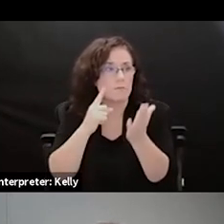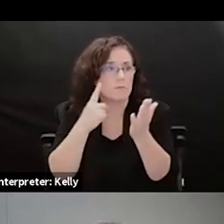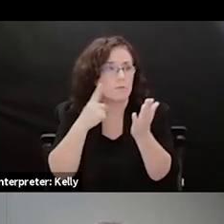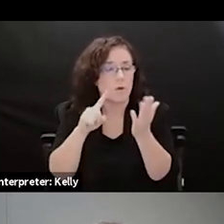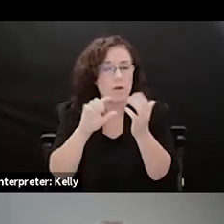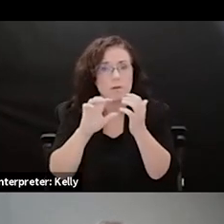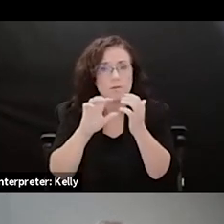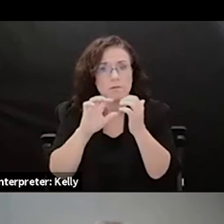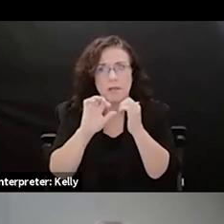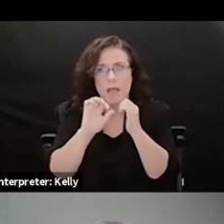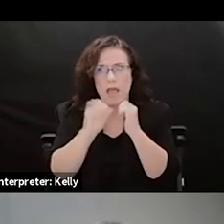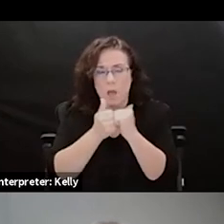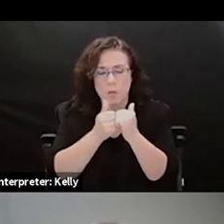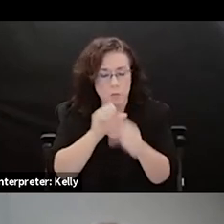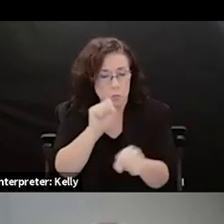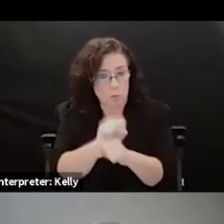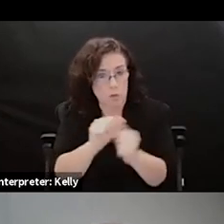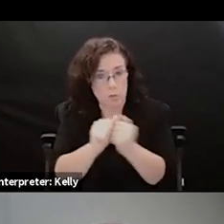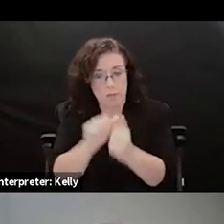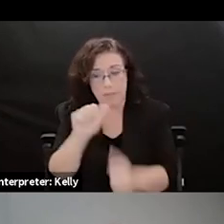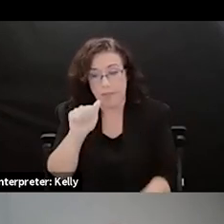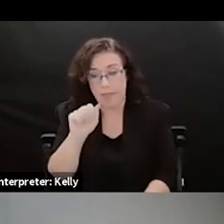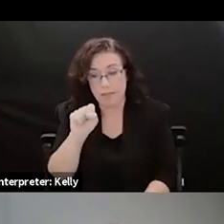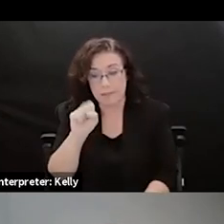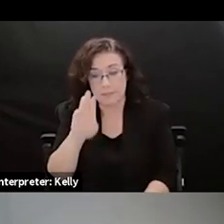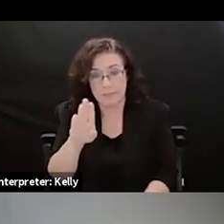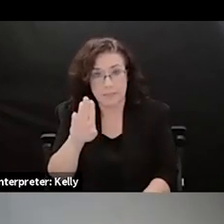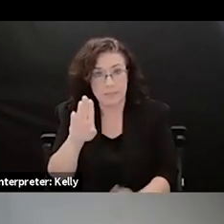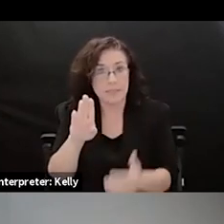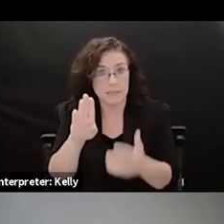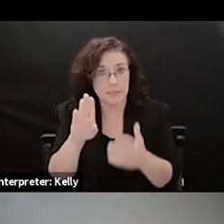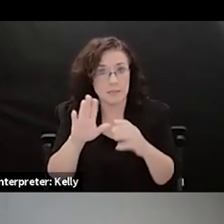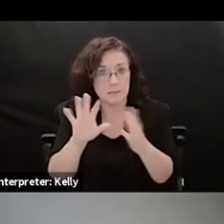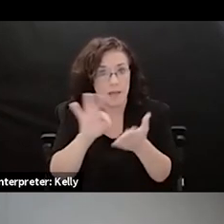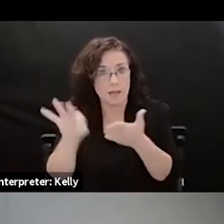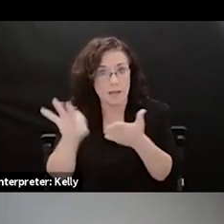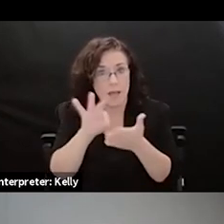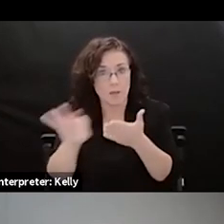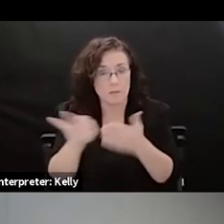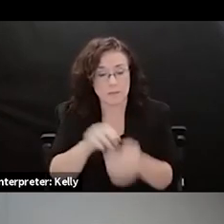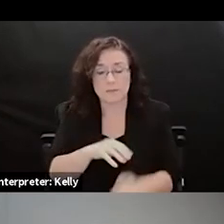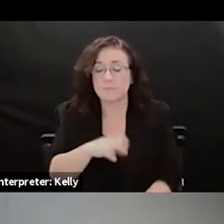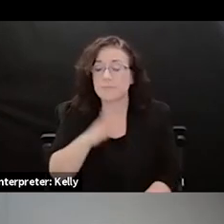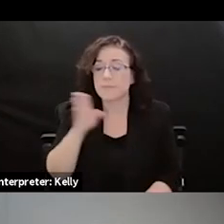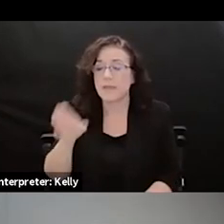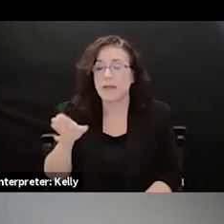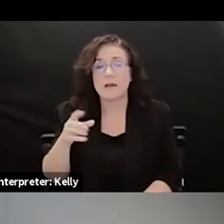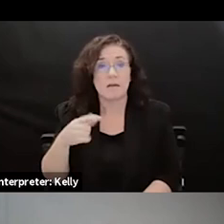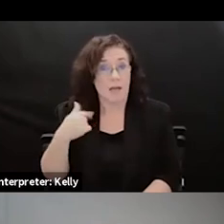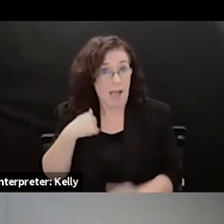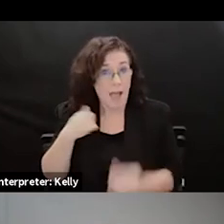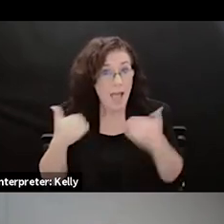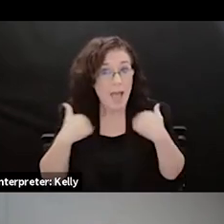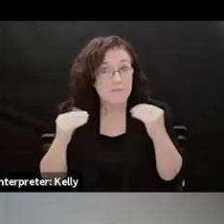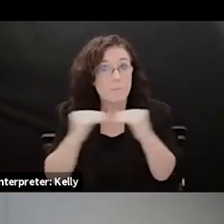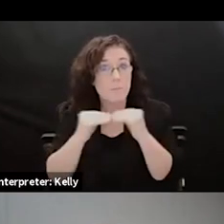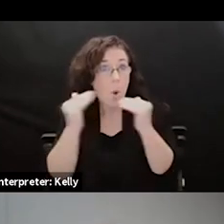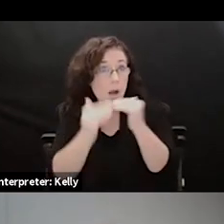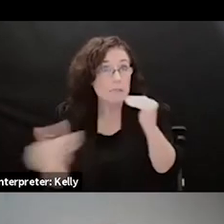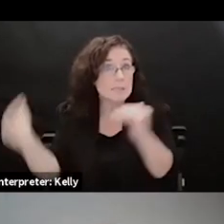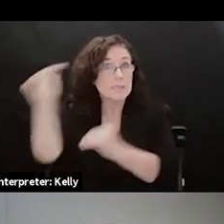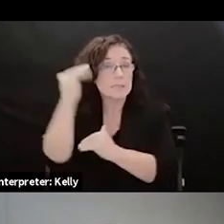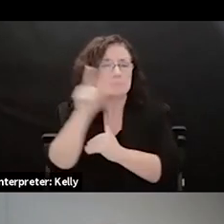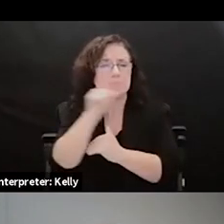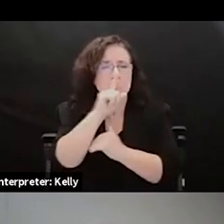and um i wish i could say above um you know we do have a variety of training mechanisms as well